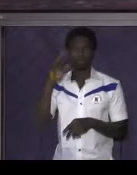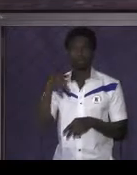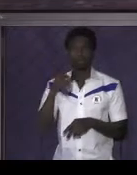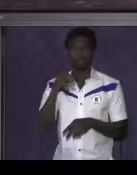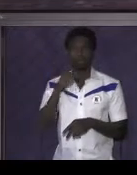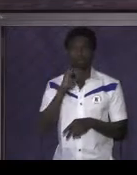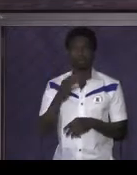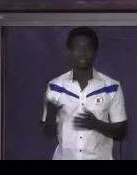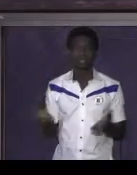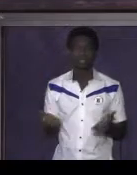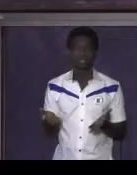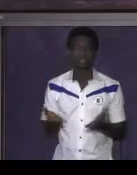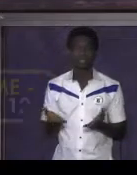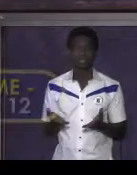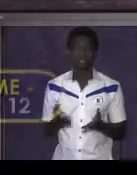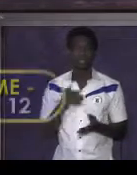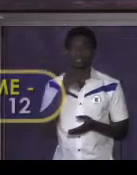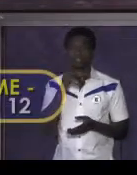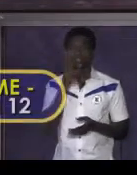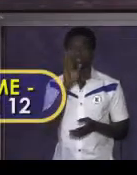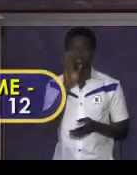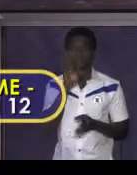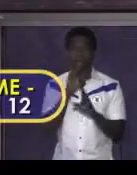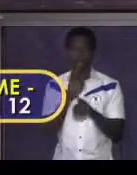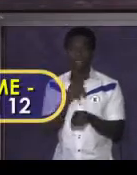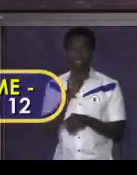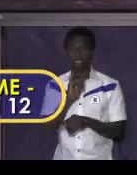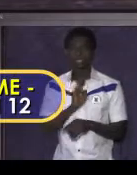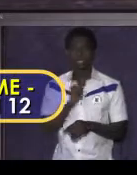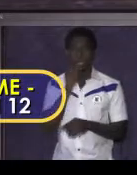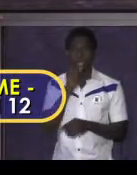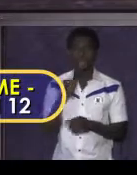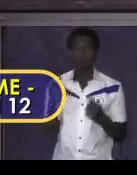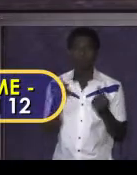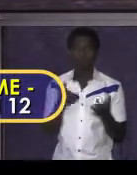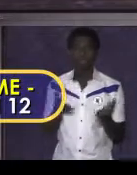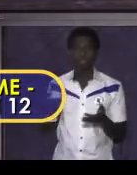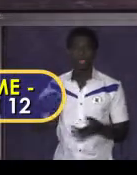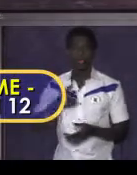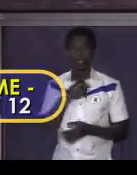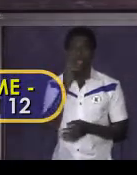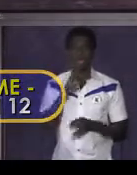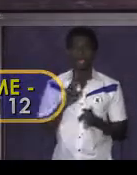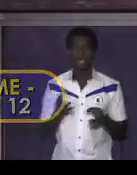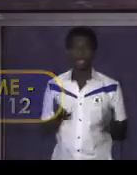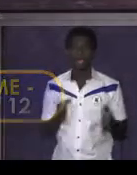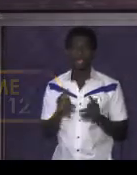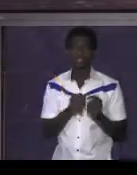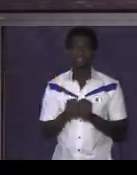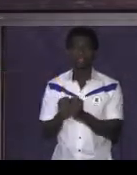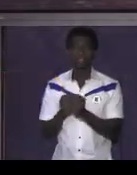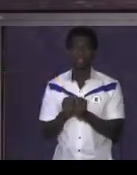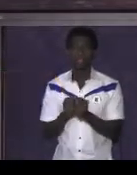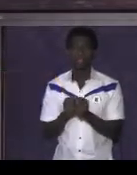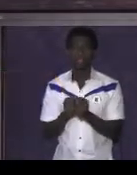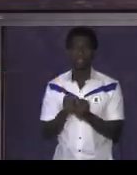is here. Your response is, I am also here. We are here together.